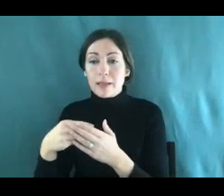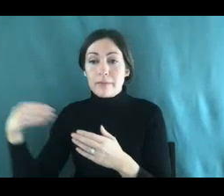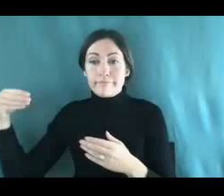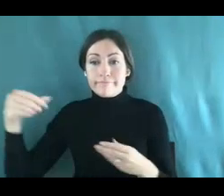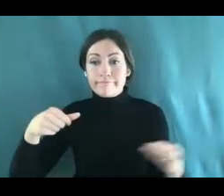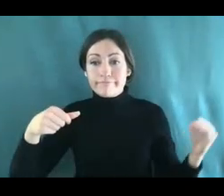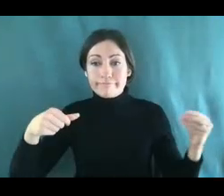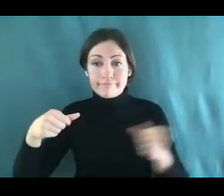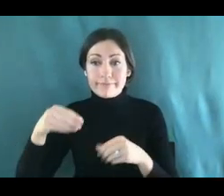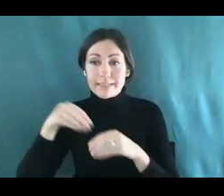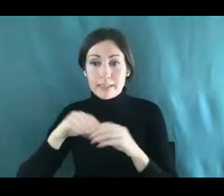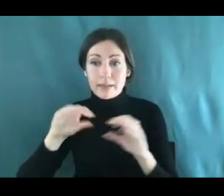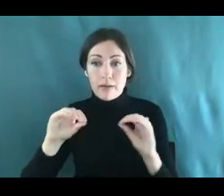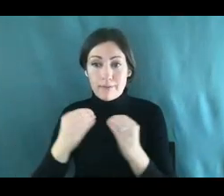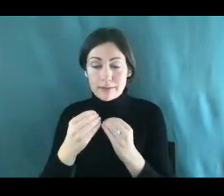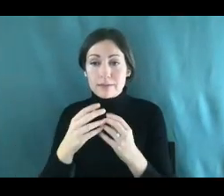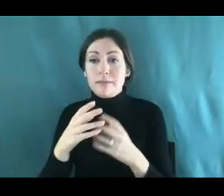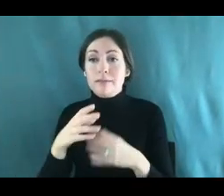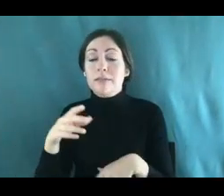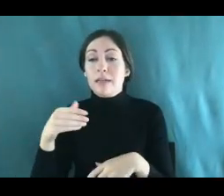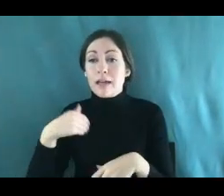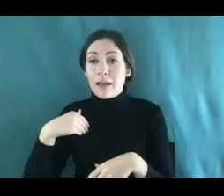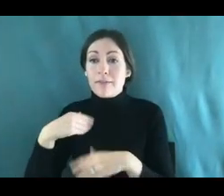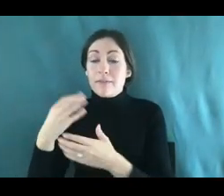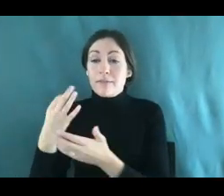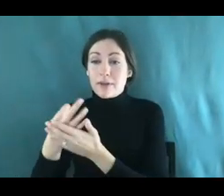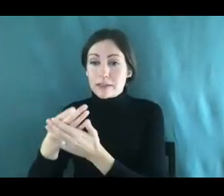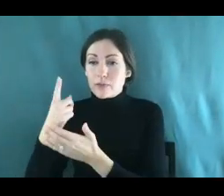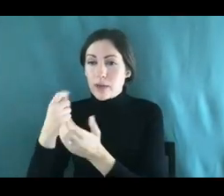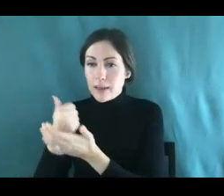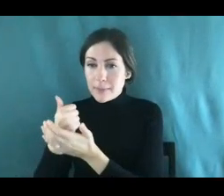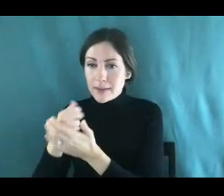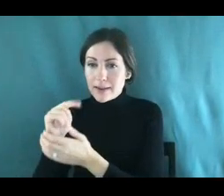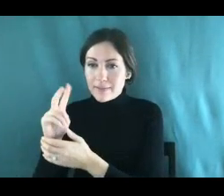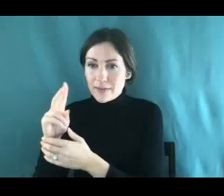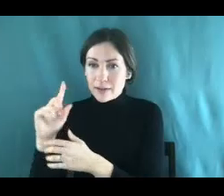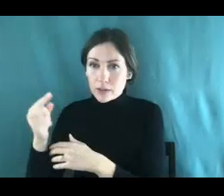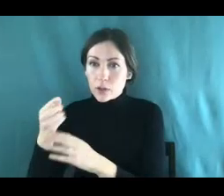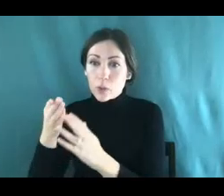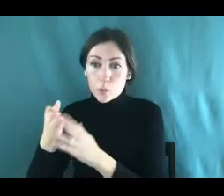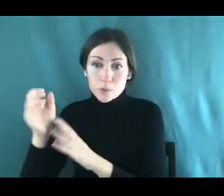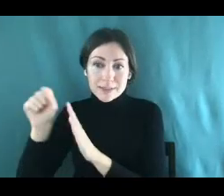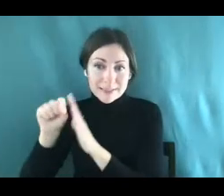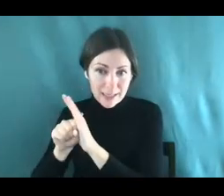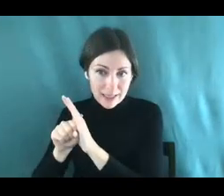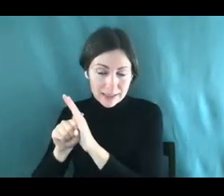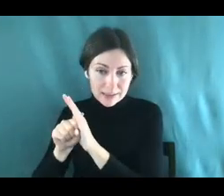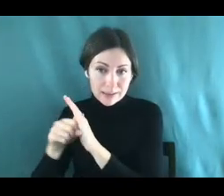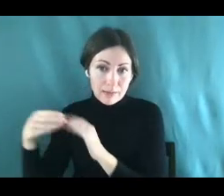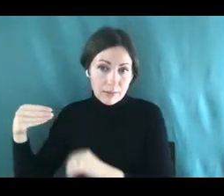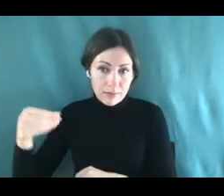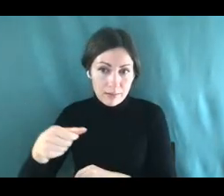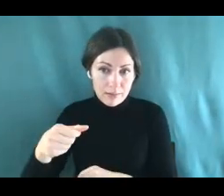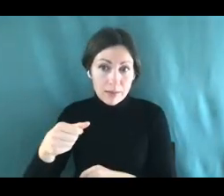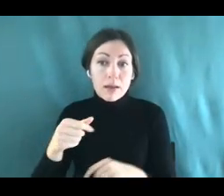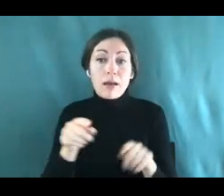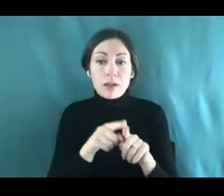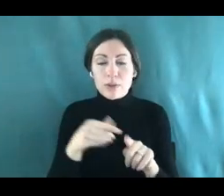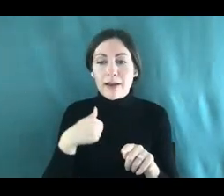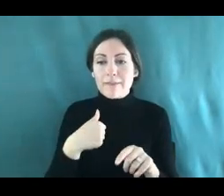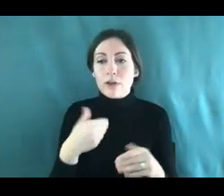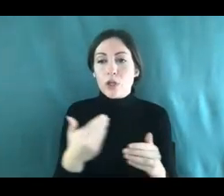have our standard funds for a healthy Nevada dollars that are appropriated through the state, but we also have a new grant with the